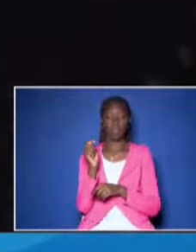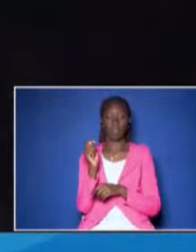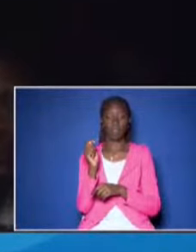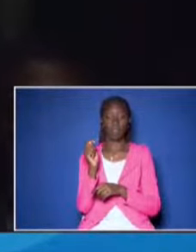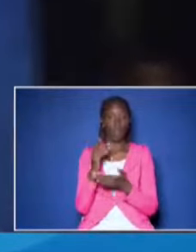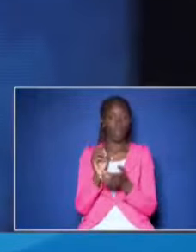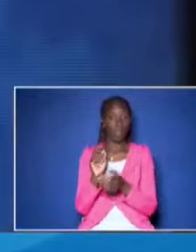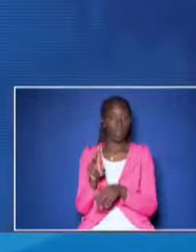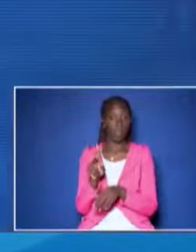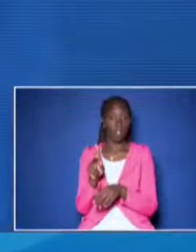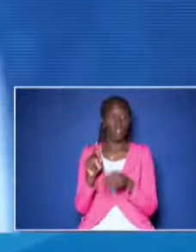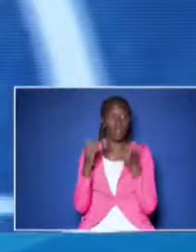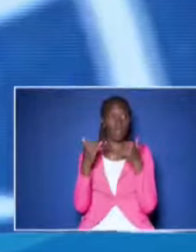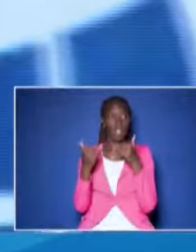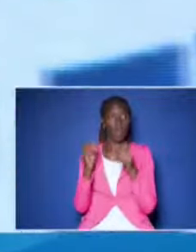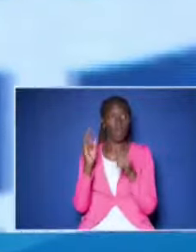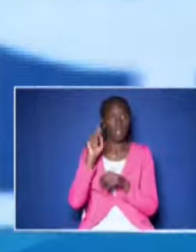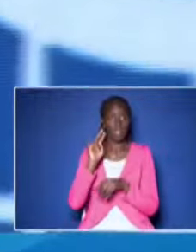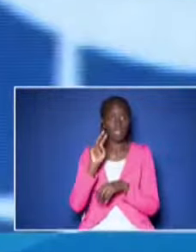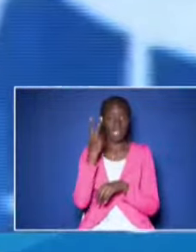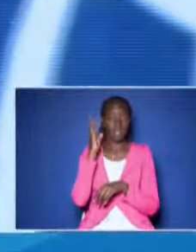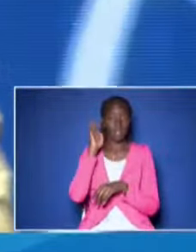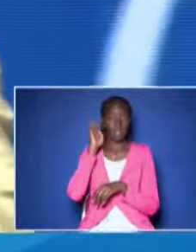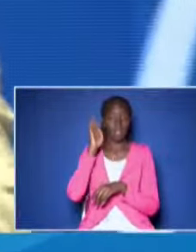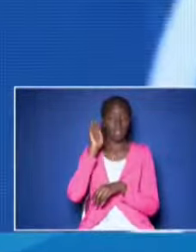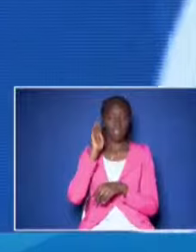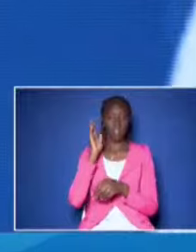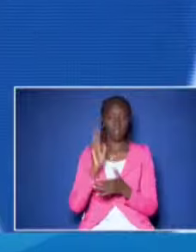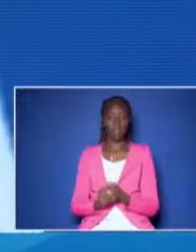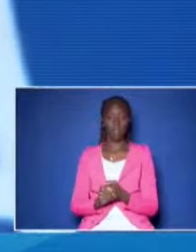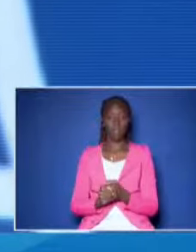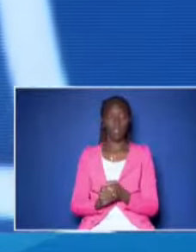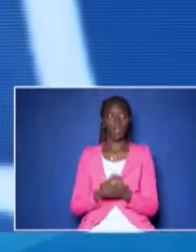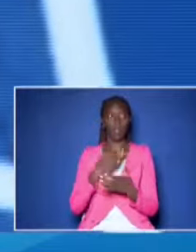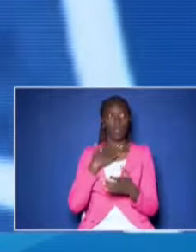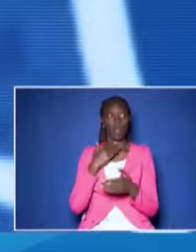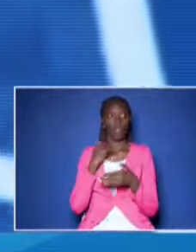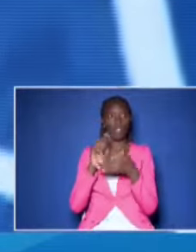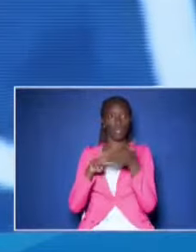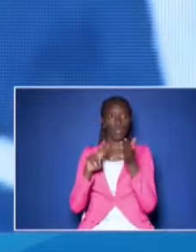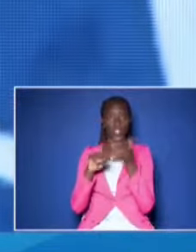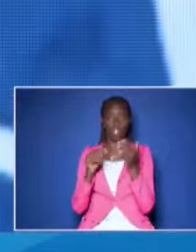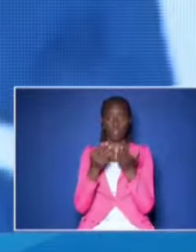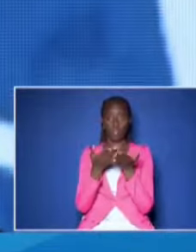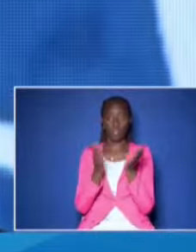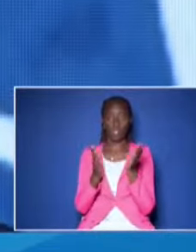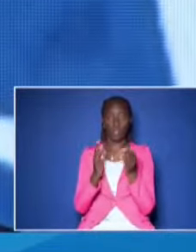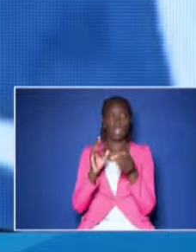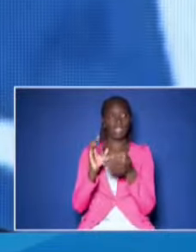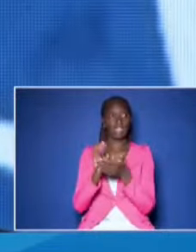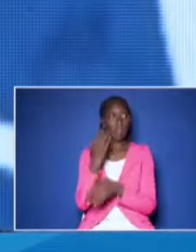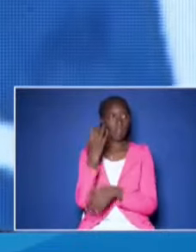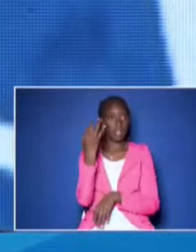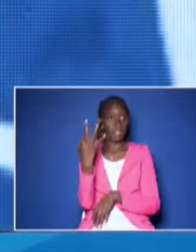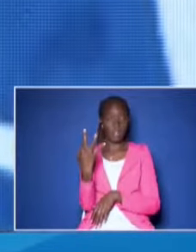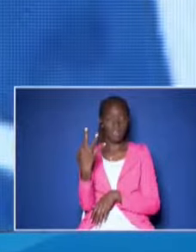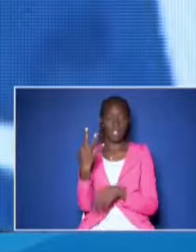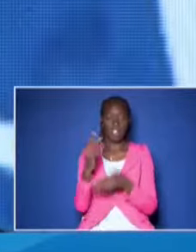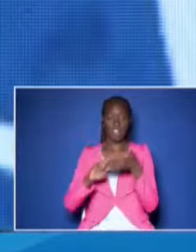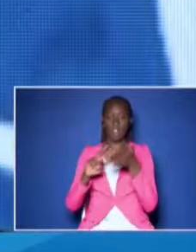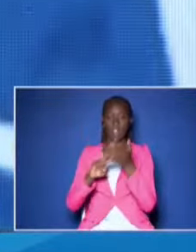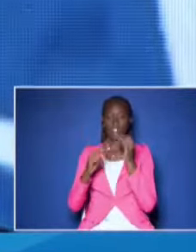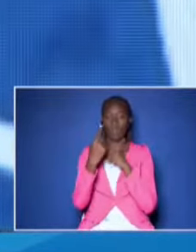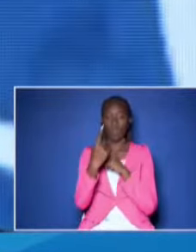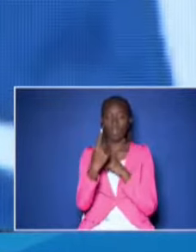all right second Peter you're going to read for me chapter 3 verse